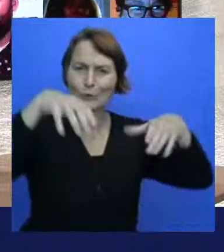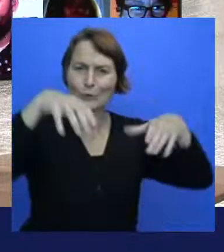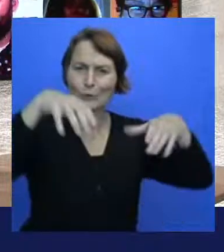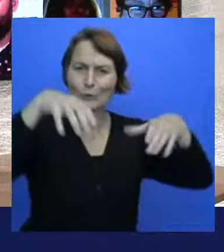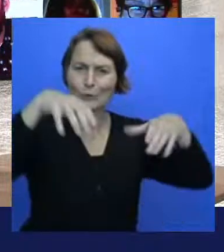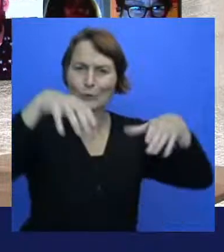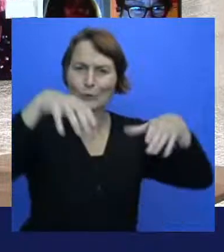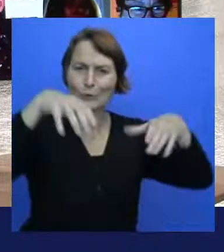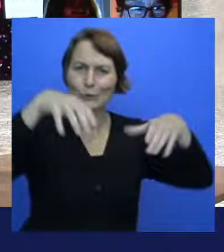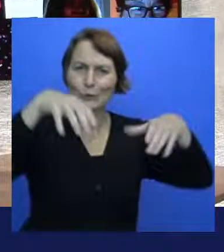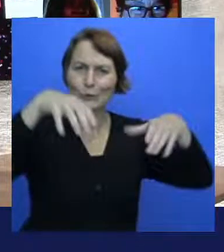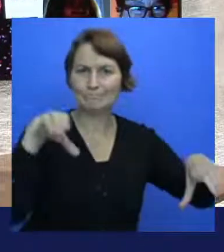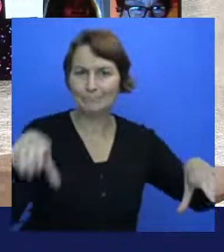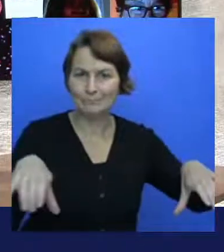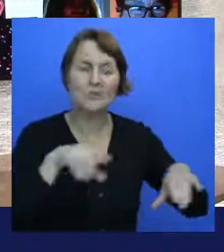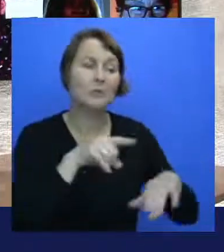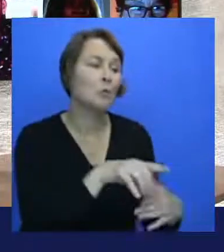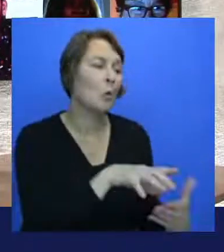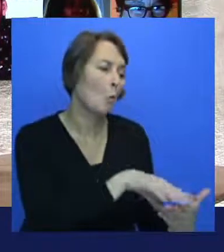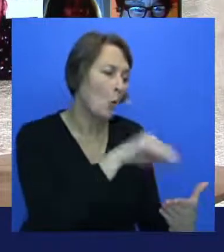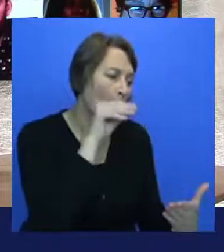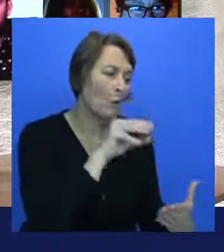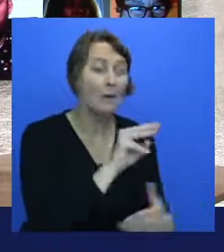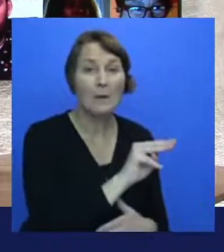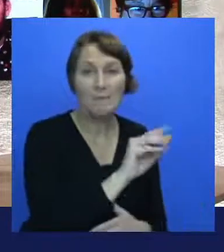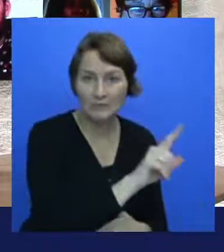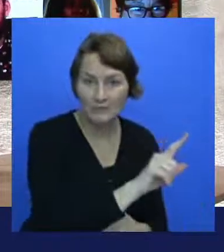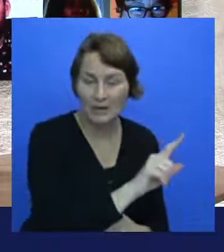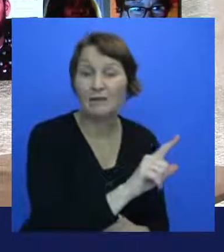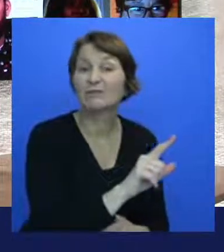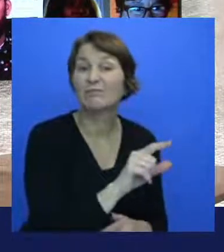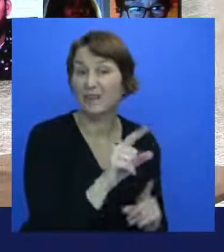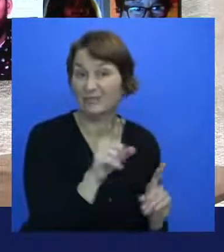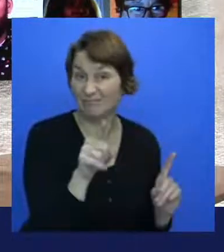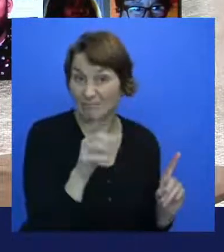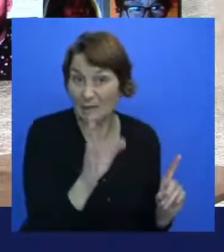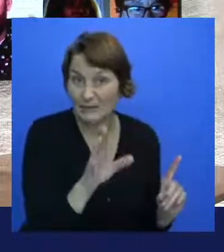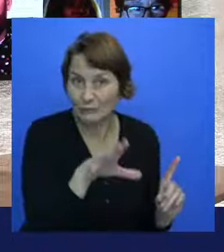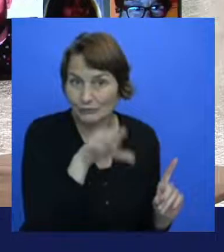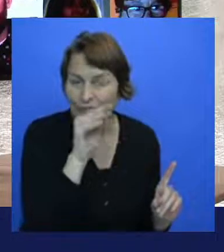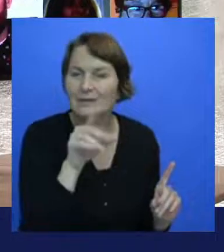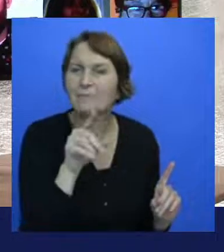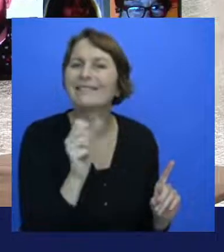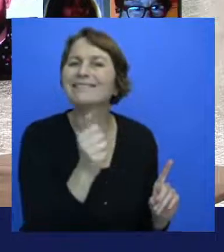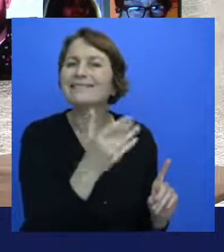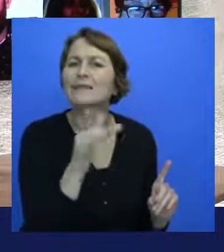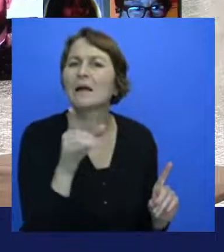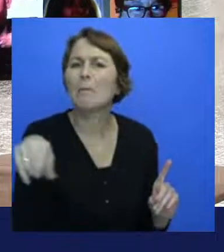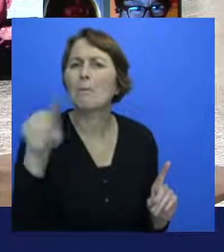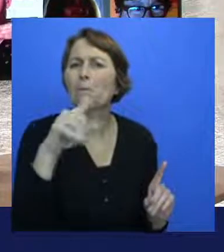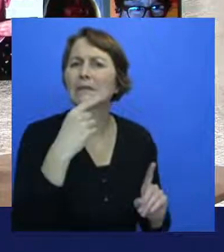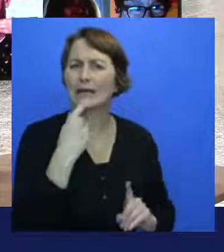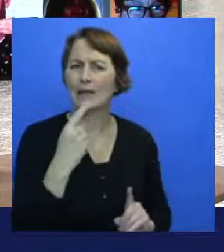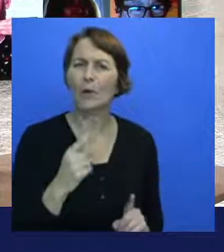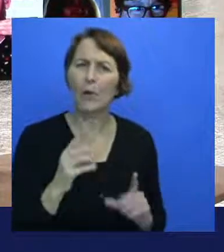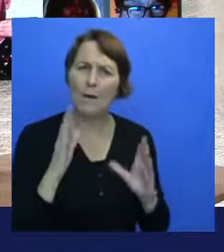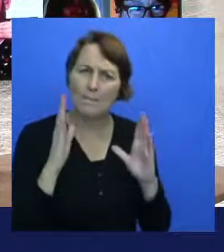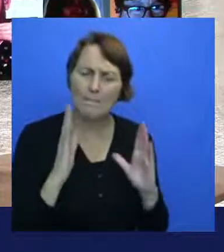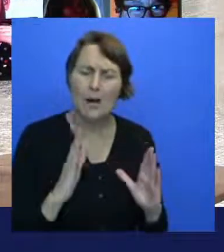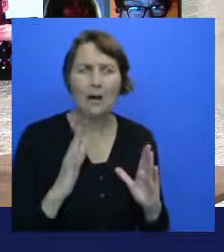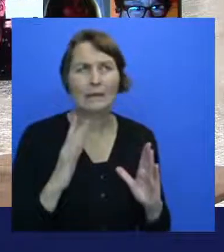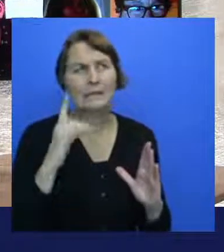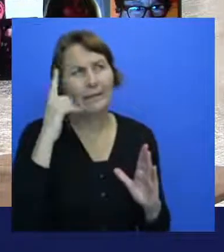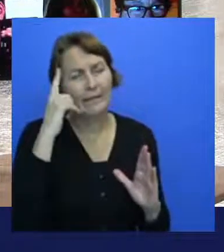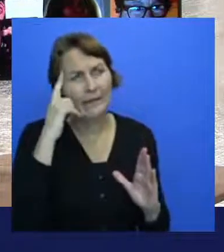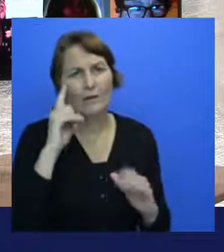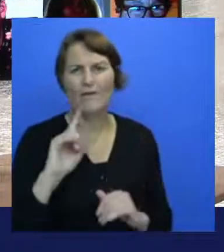machine learning, not just calling cognitive service, which is you should totally do because it's awesome. Some people say like we should start with